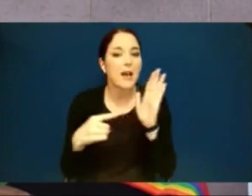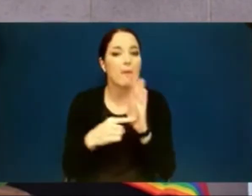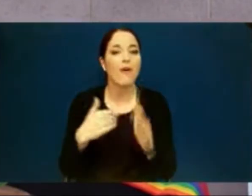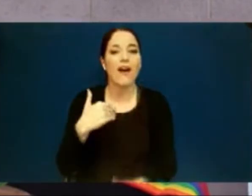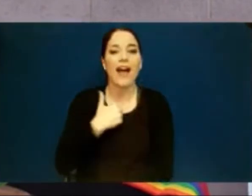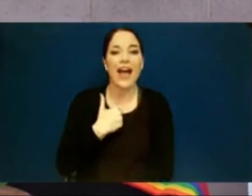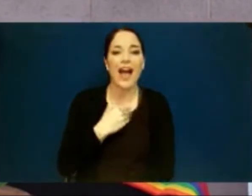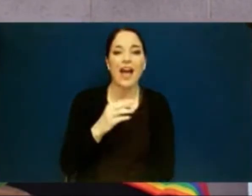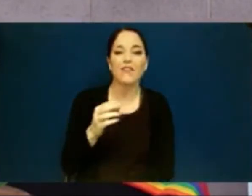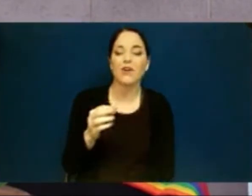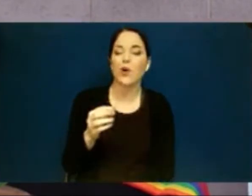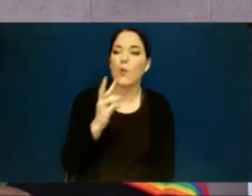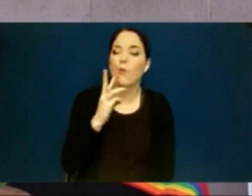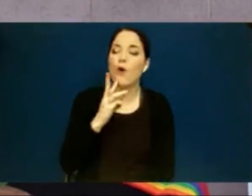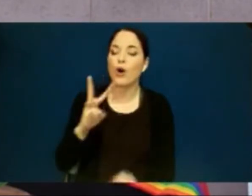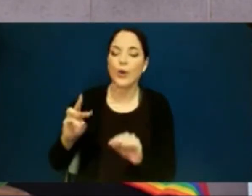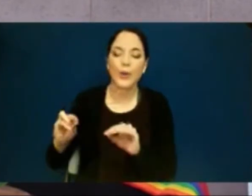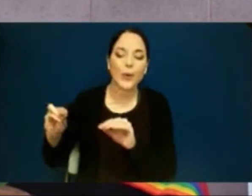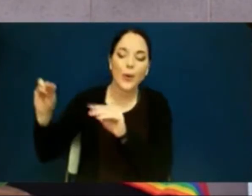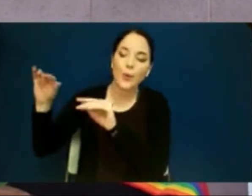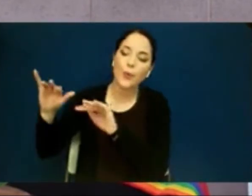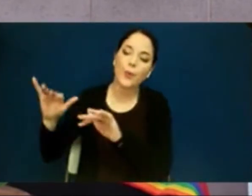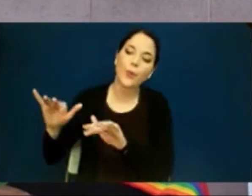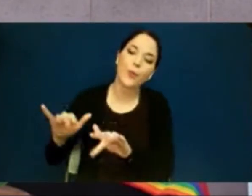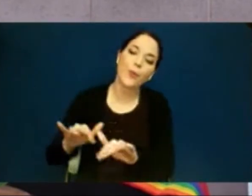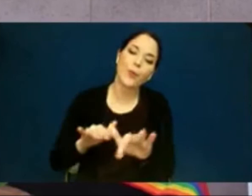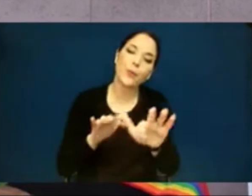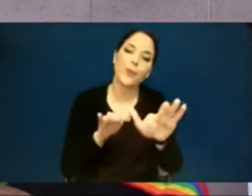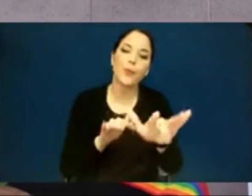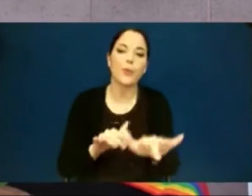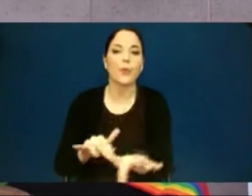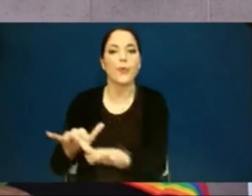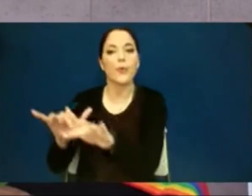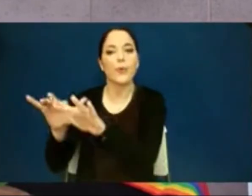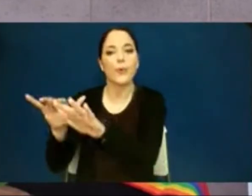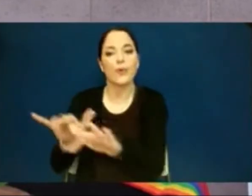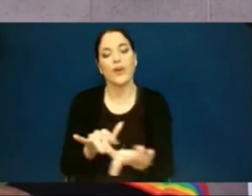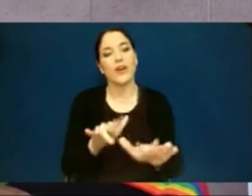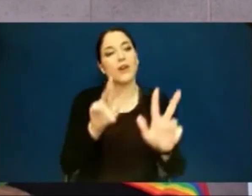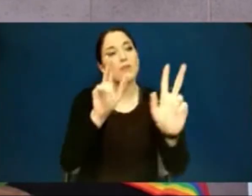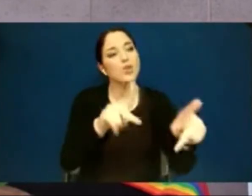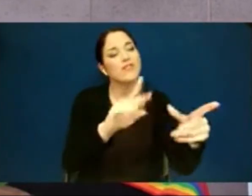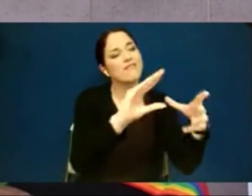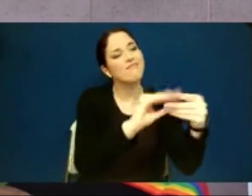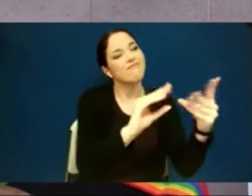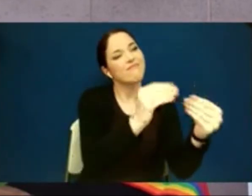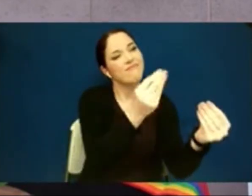source, a quiet word spoken to us in the center of a storm,